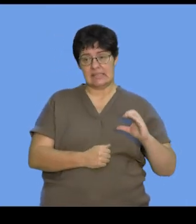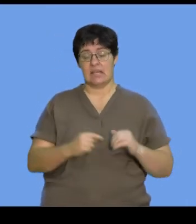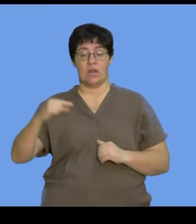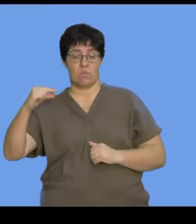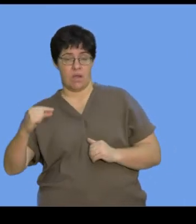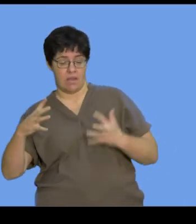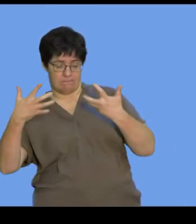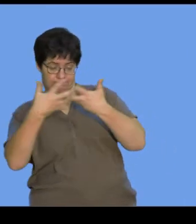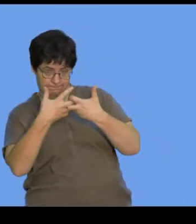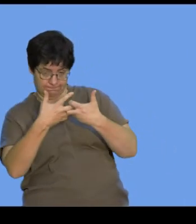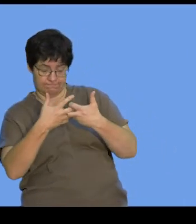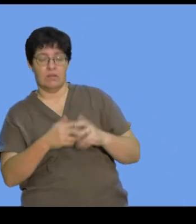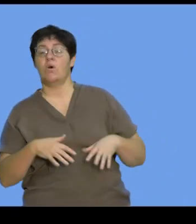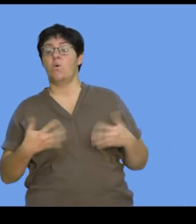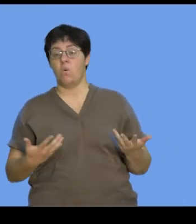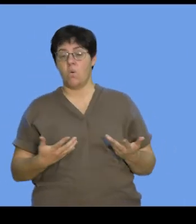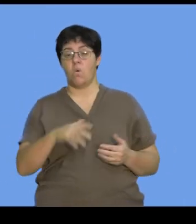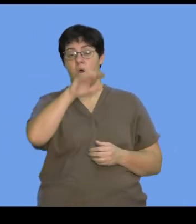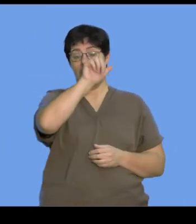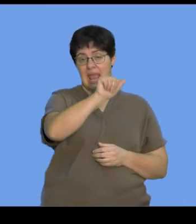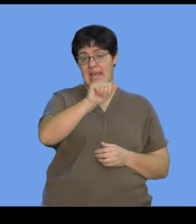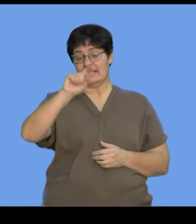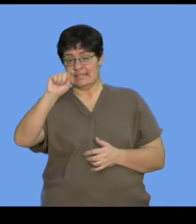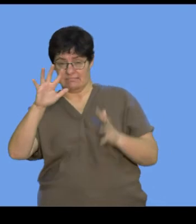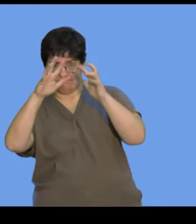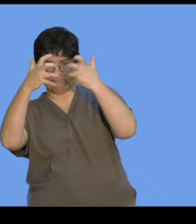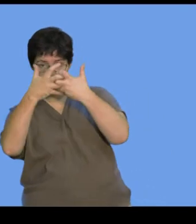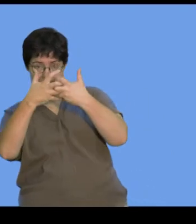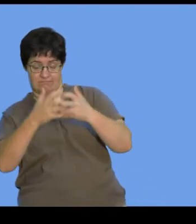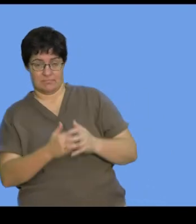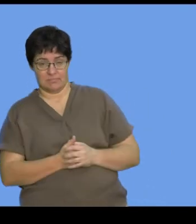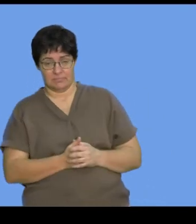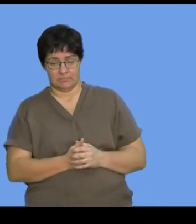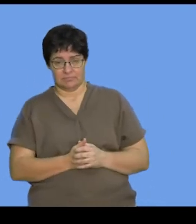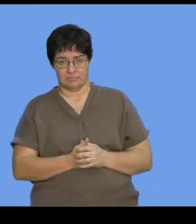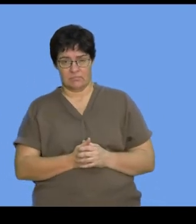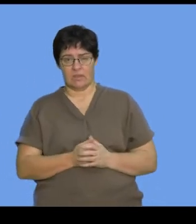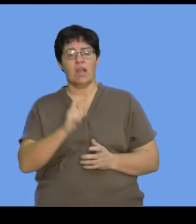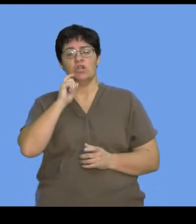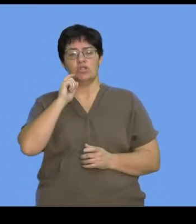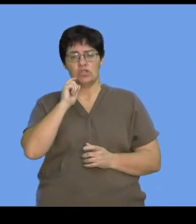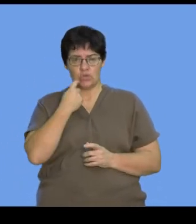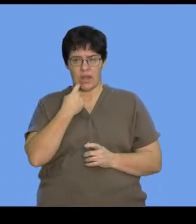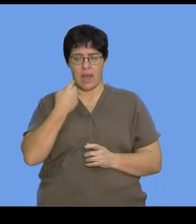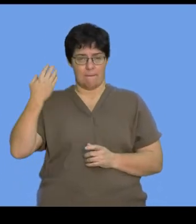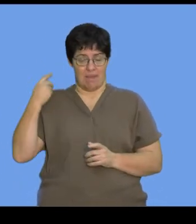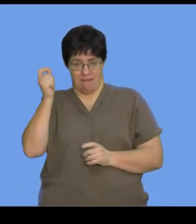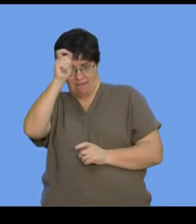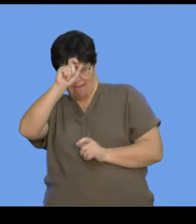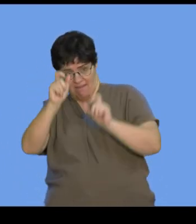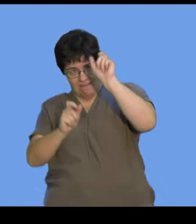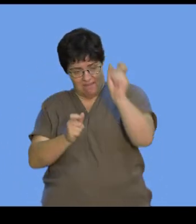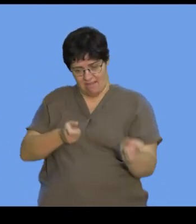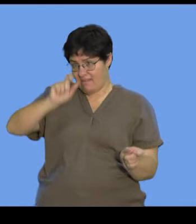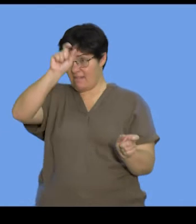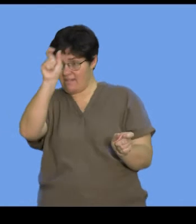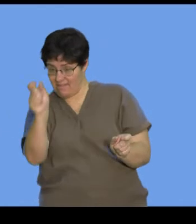guanine base pair together, or we have adenine and thymine base pairing. It contains a sugar phosphate backbone, which is